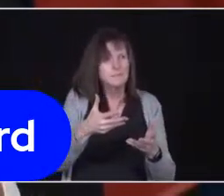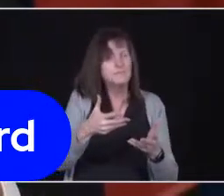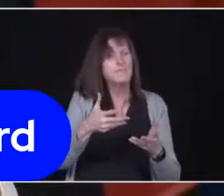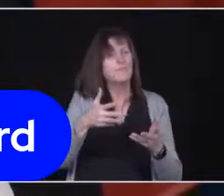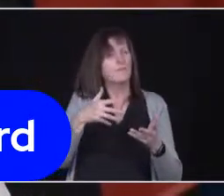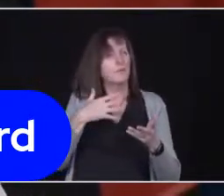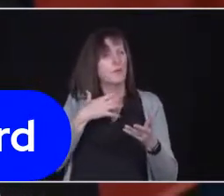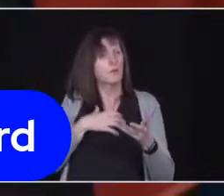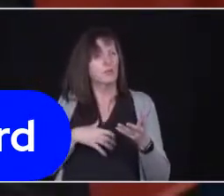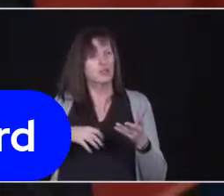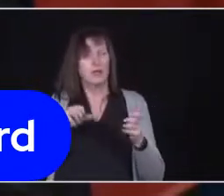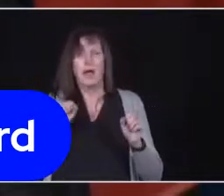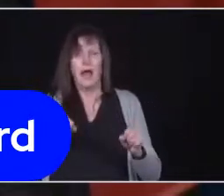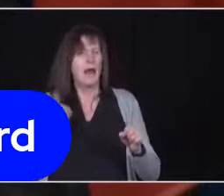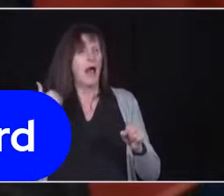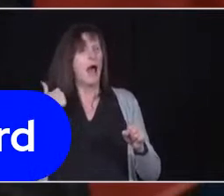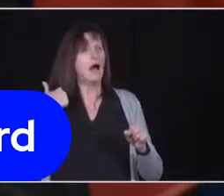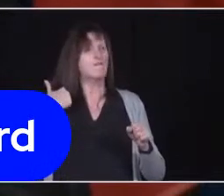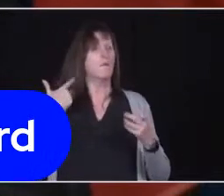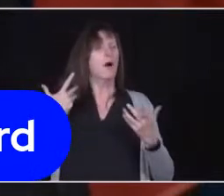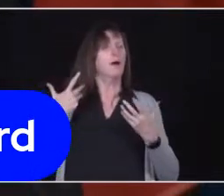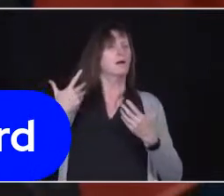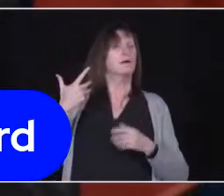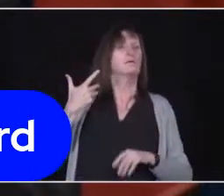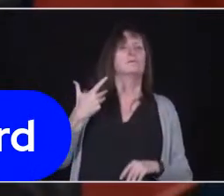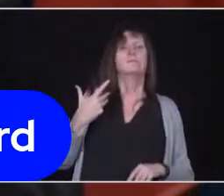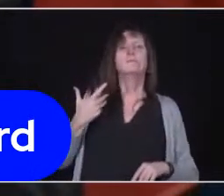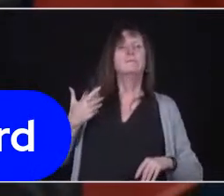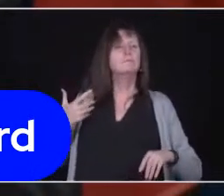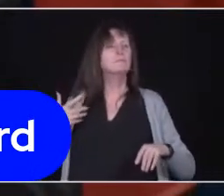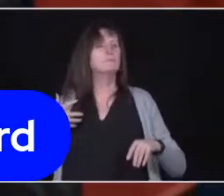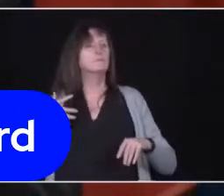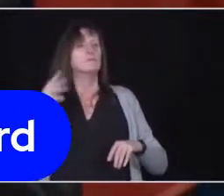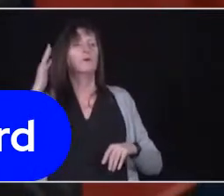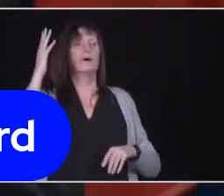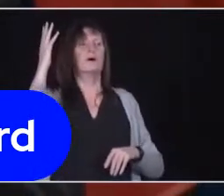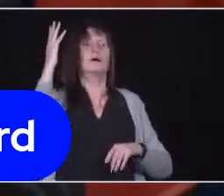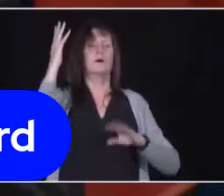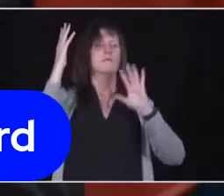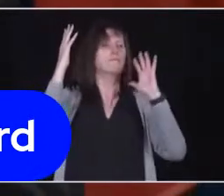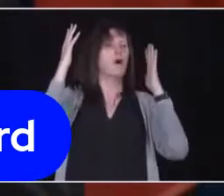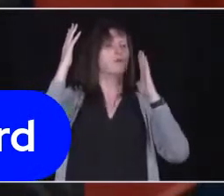forestry? There's a product in the forestry that is in aspirins,